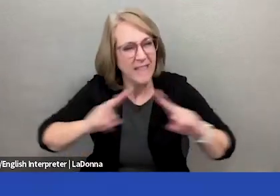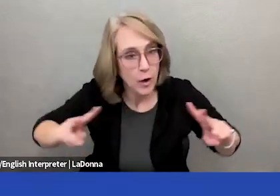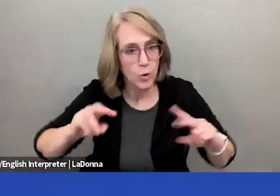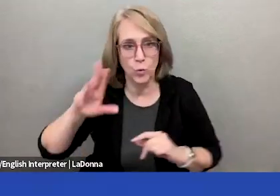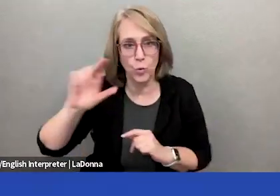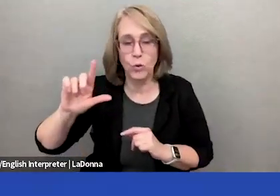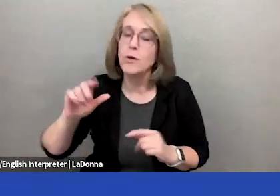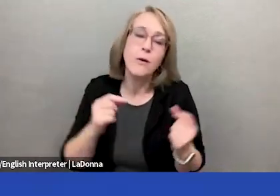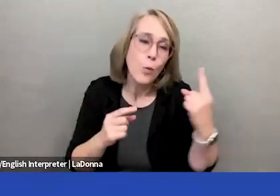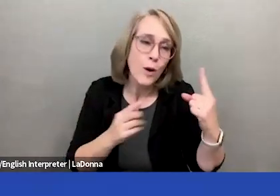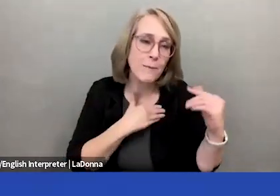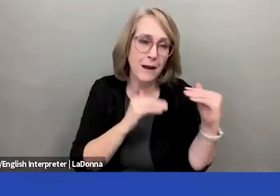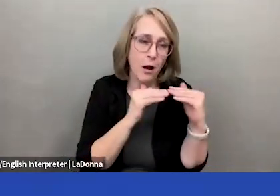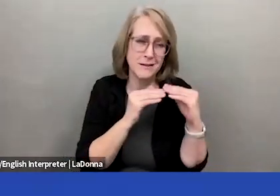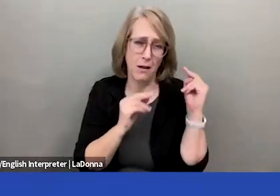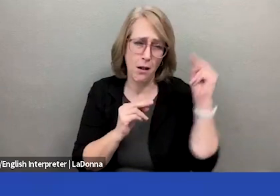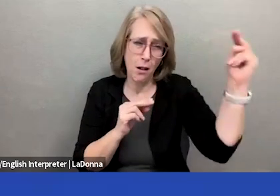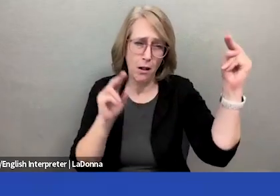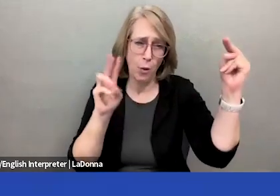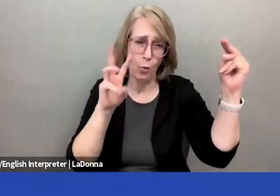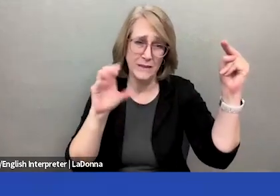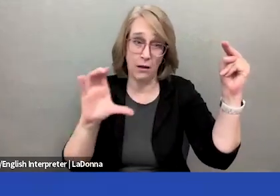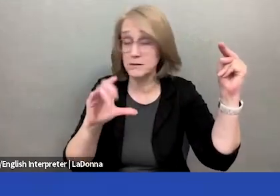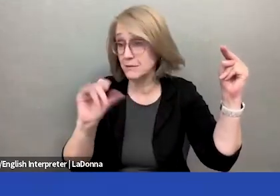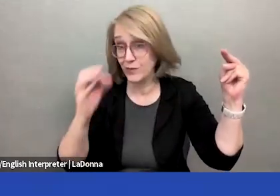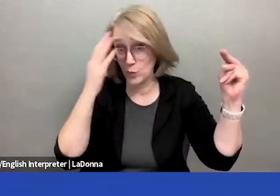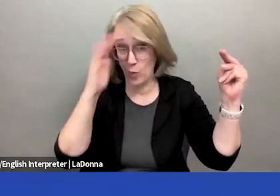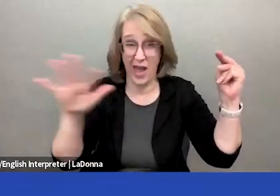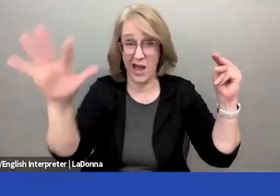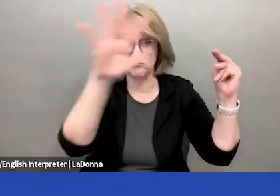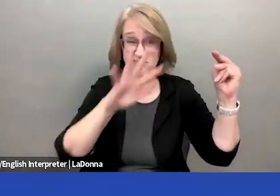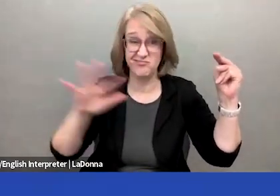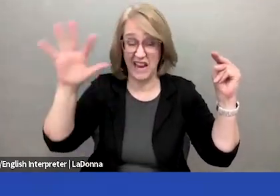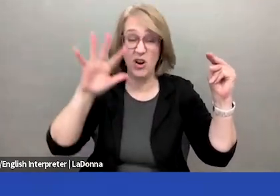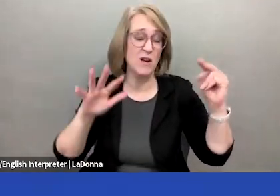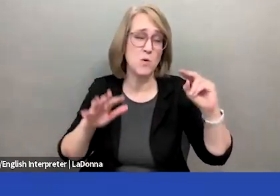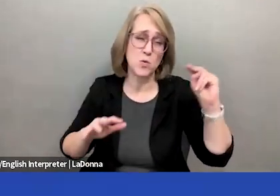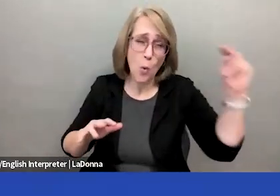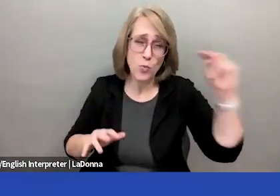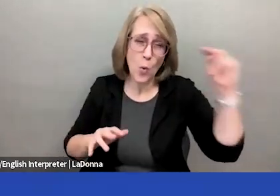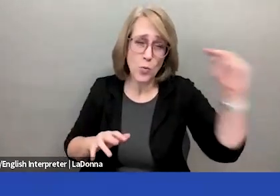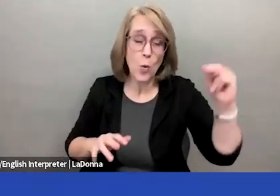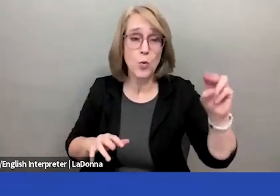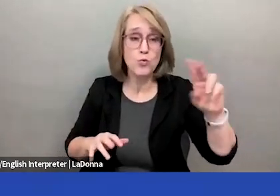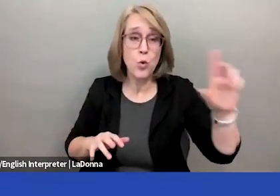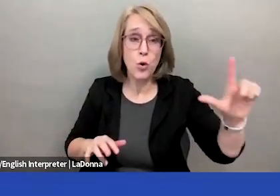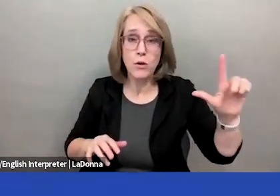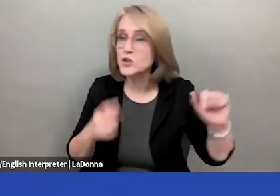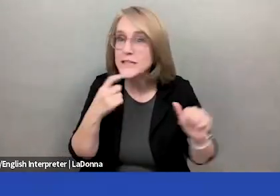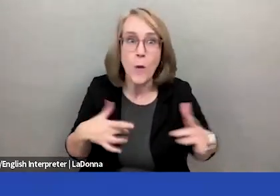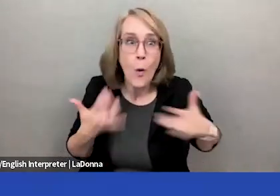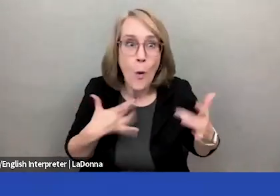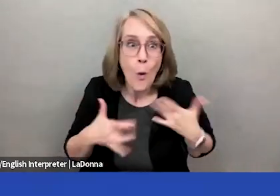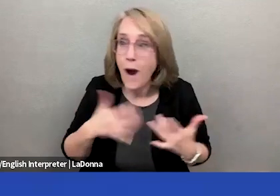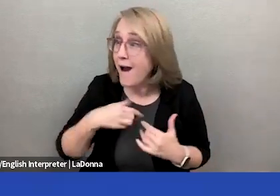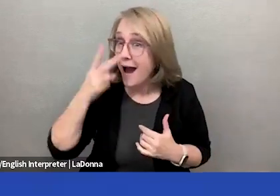a colleague of mine lives in northern Wisconsin. Anybody knows if they know about that? It's very rural. And she said, "Oh, it was so exciting. I